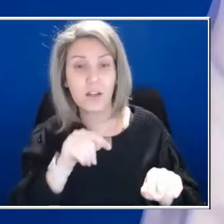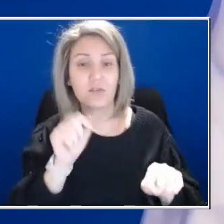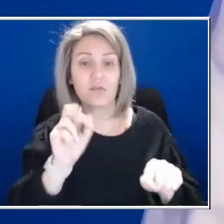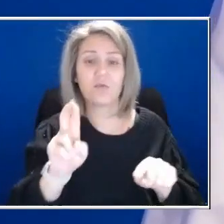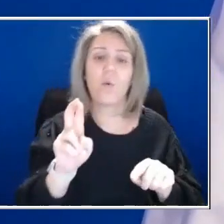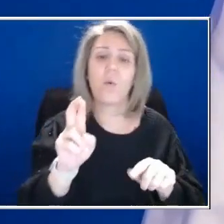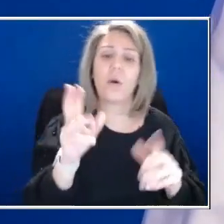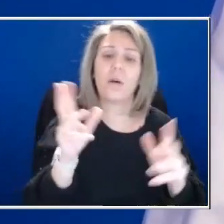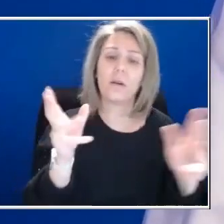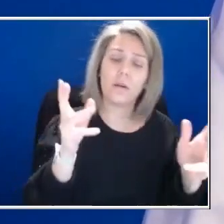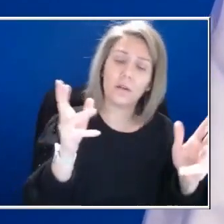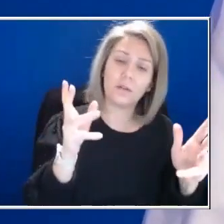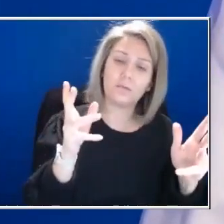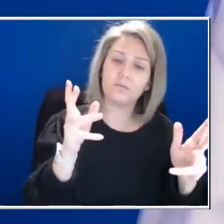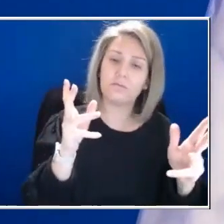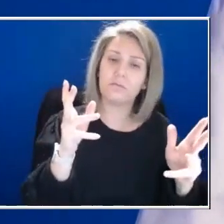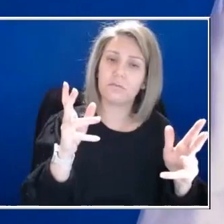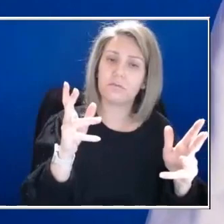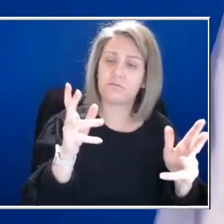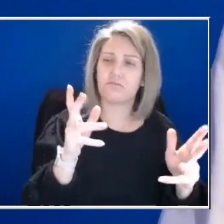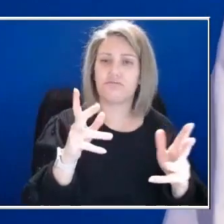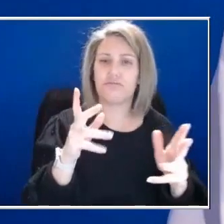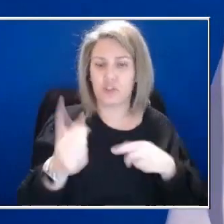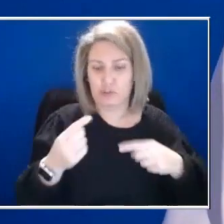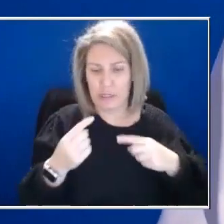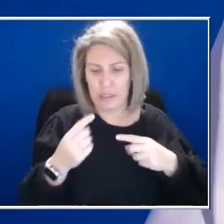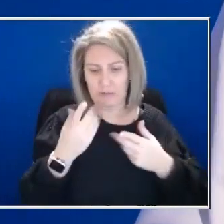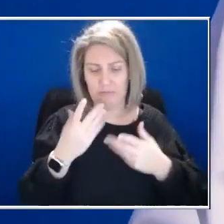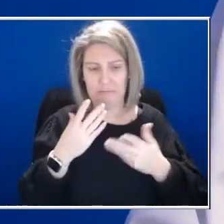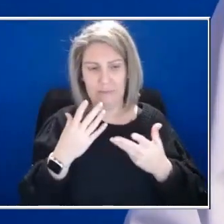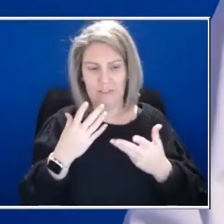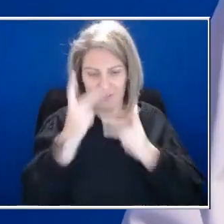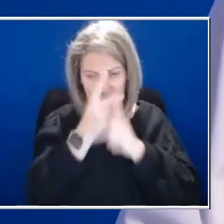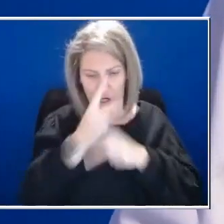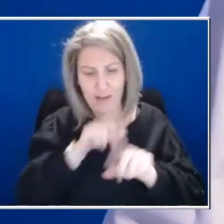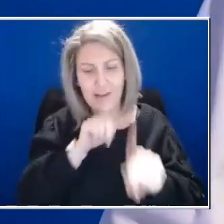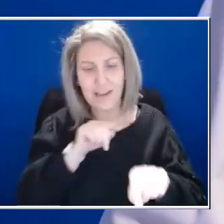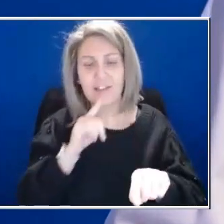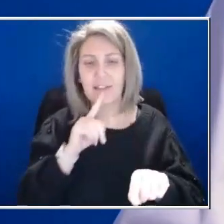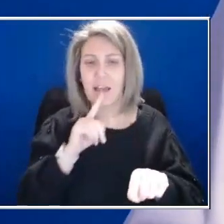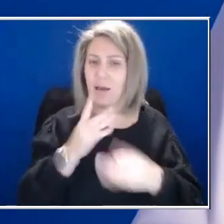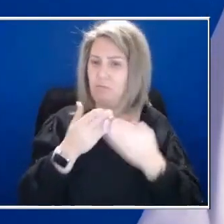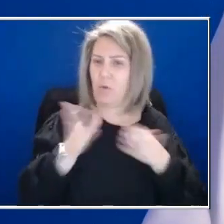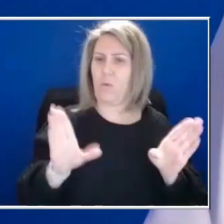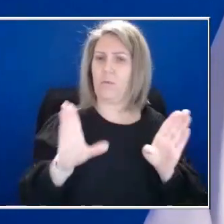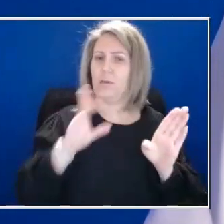having trouble getting to the right answer. I'm open for people seeking second opinions. So I think